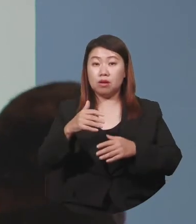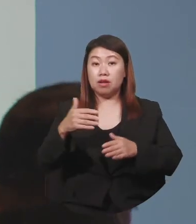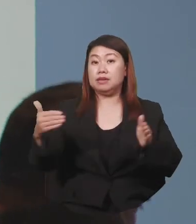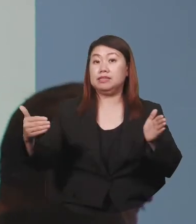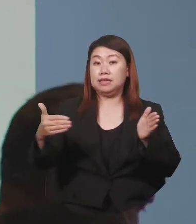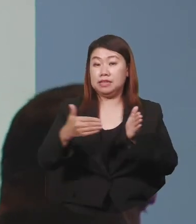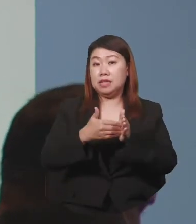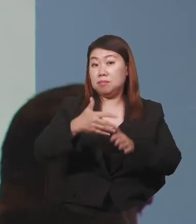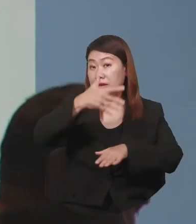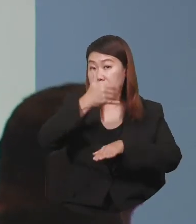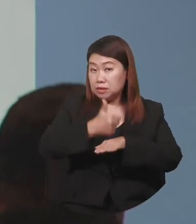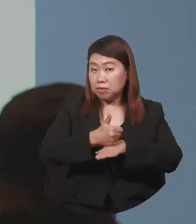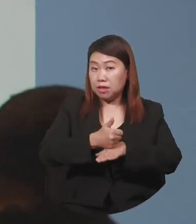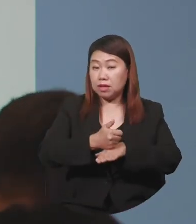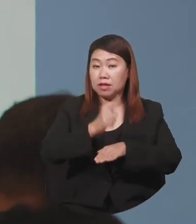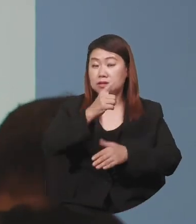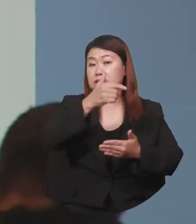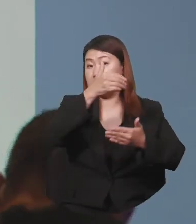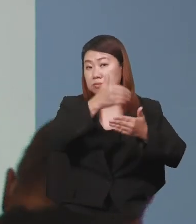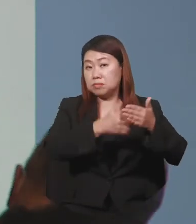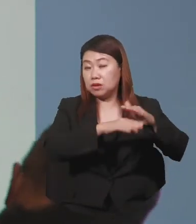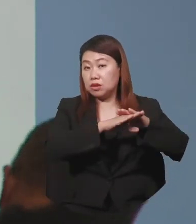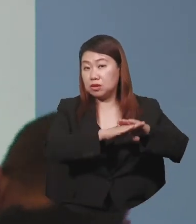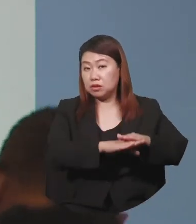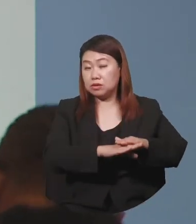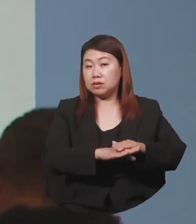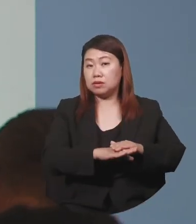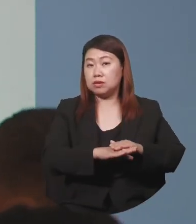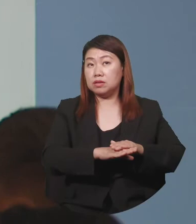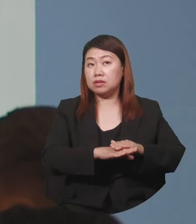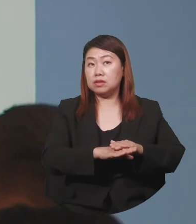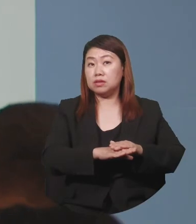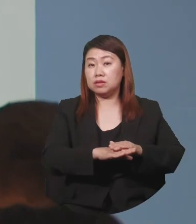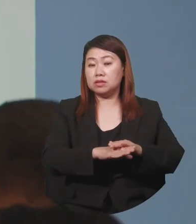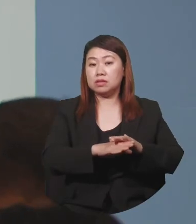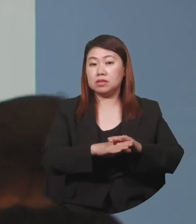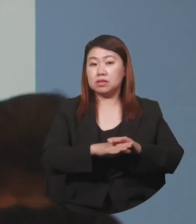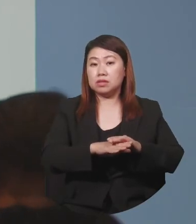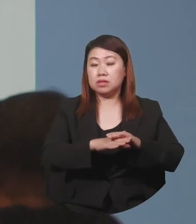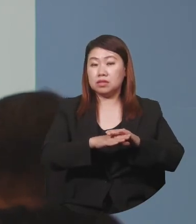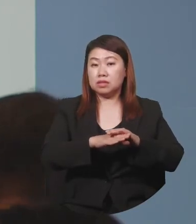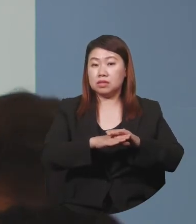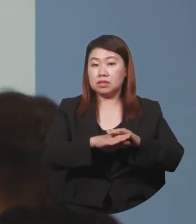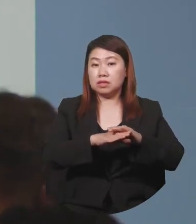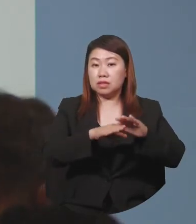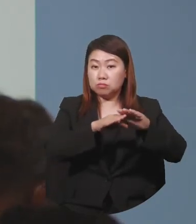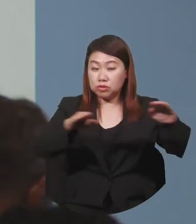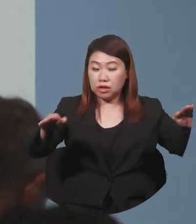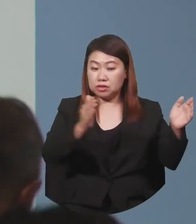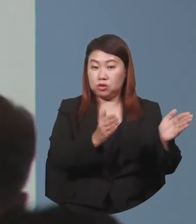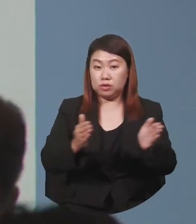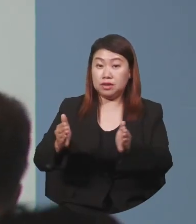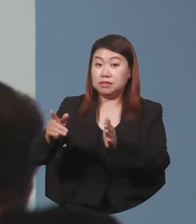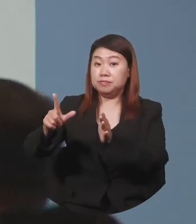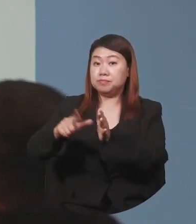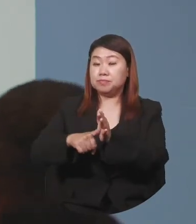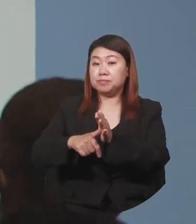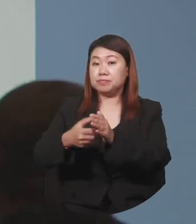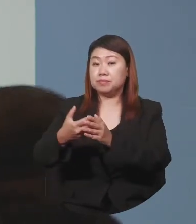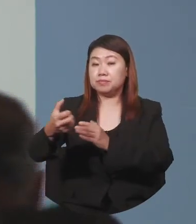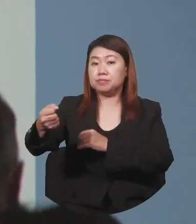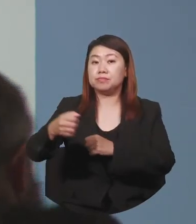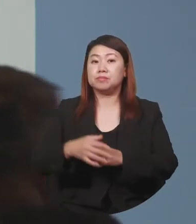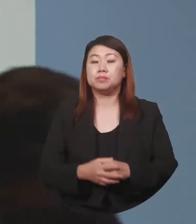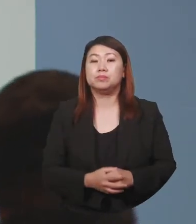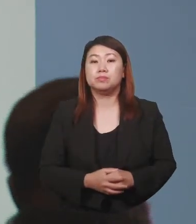we are very close to end. Only one closing remark away. So please be seated until we finish